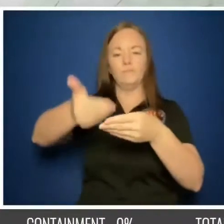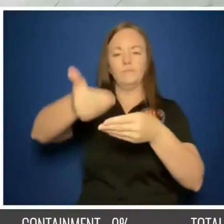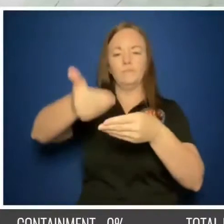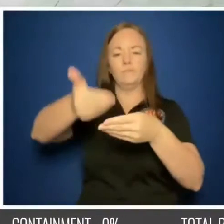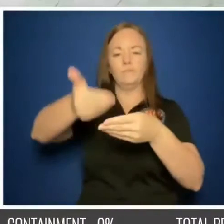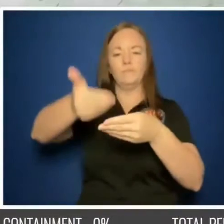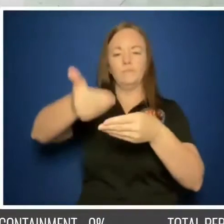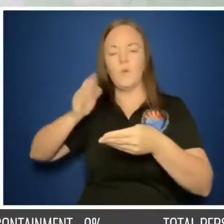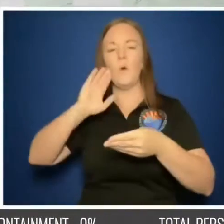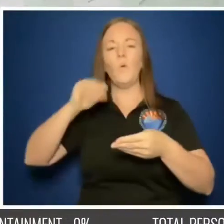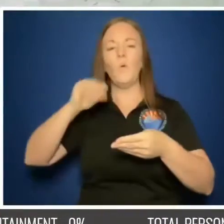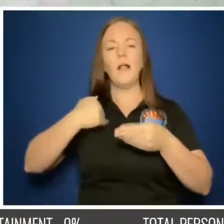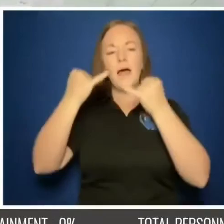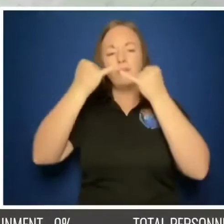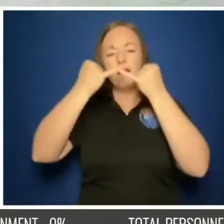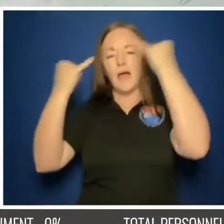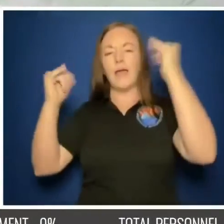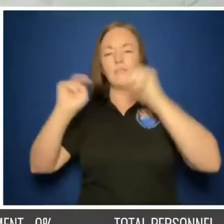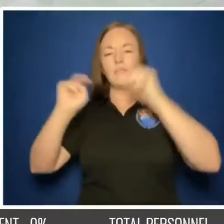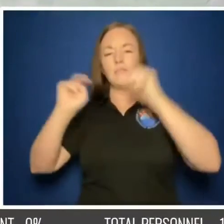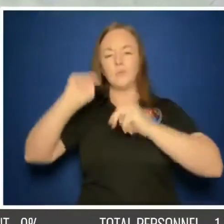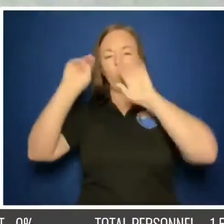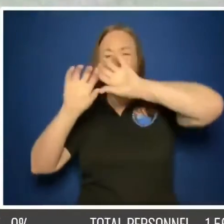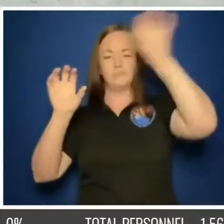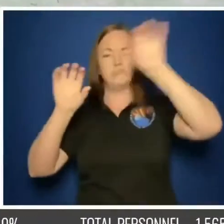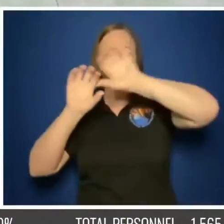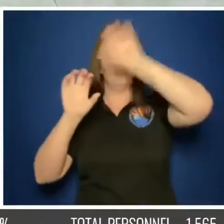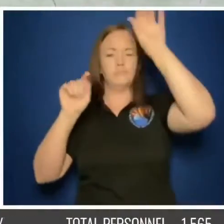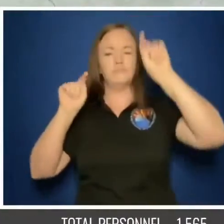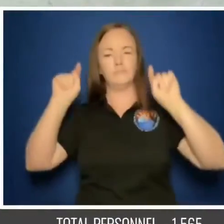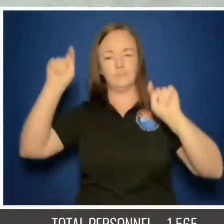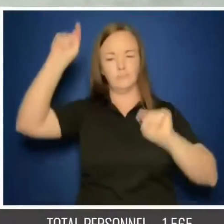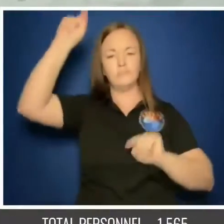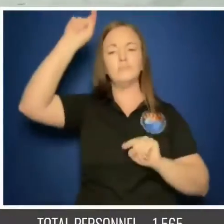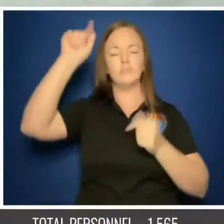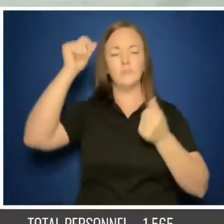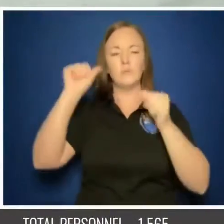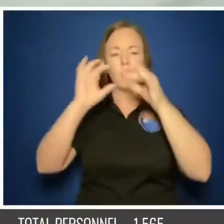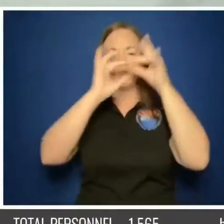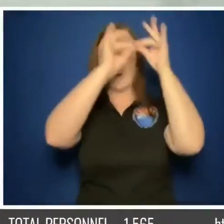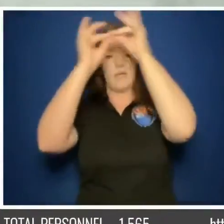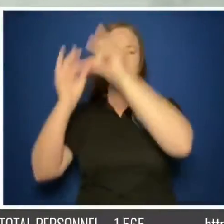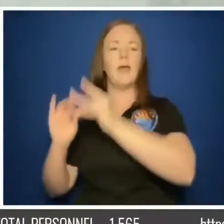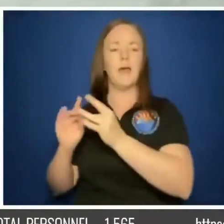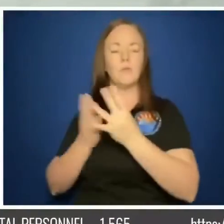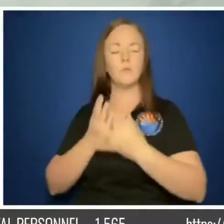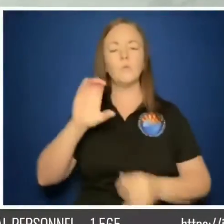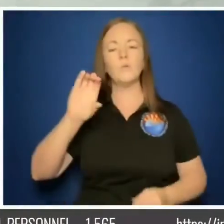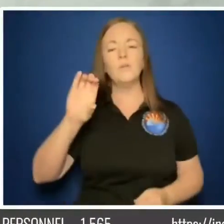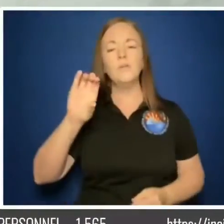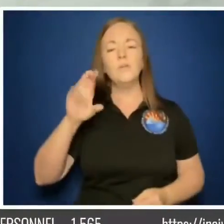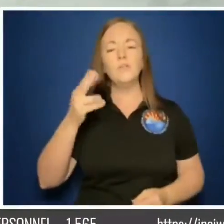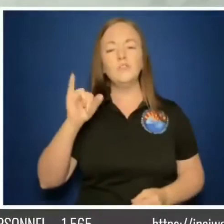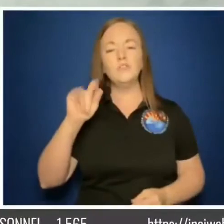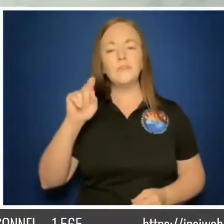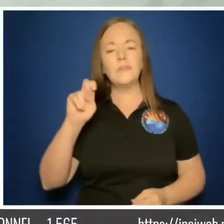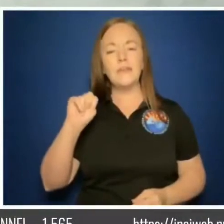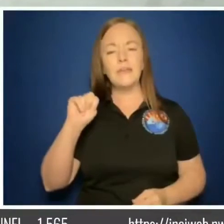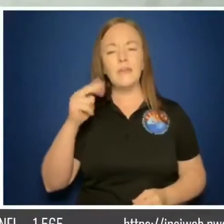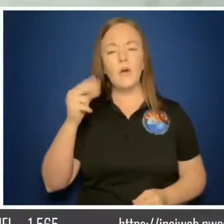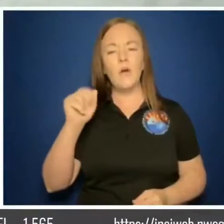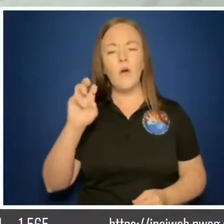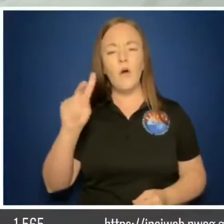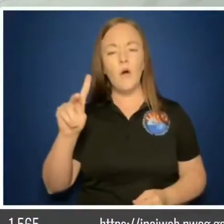come out to the north here heading northbound that'll connect along Chicken Hawk Road heading